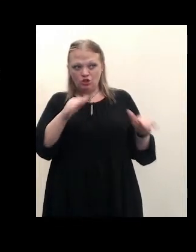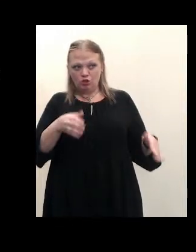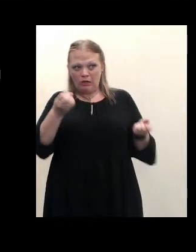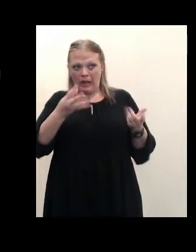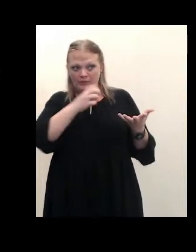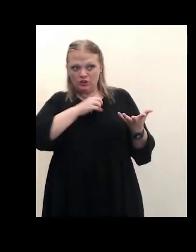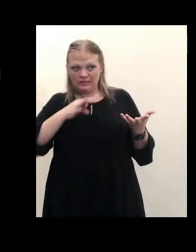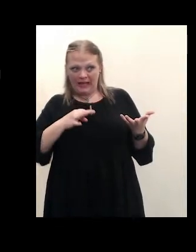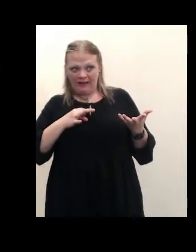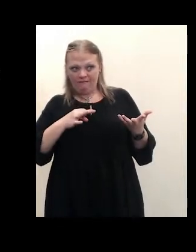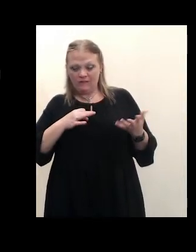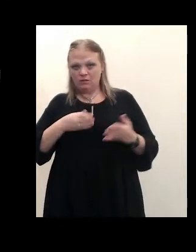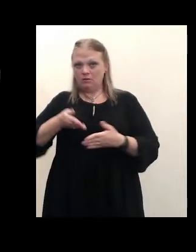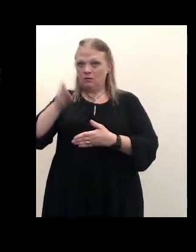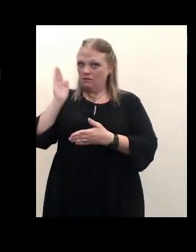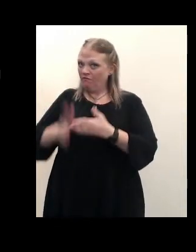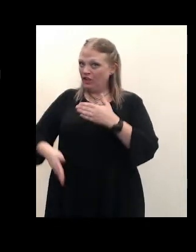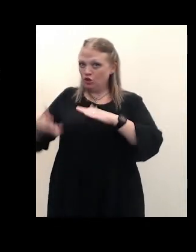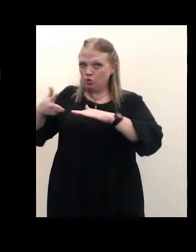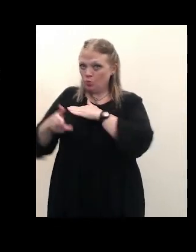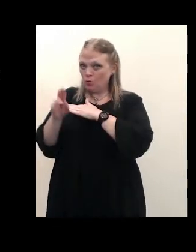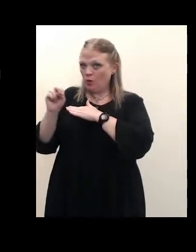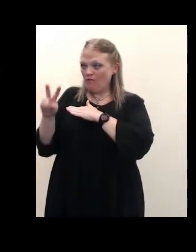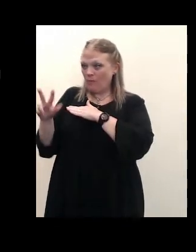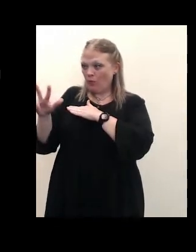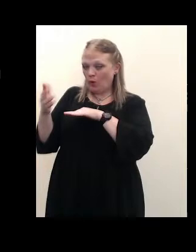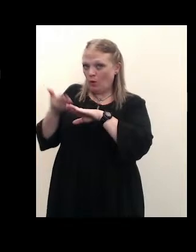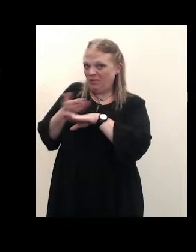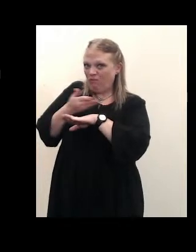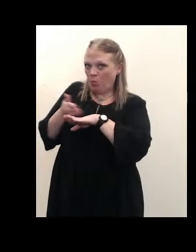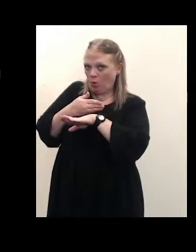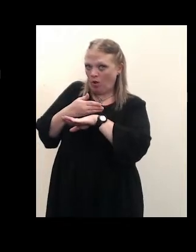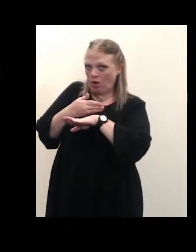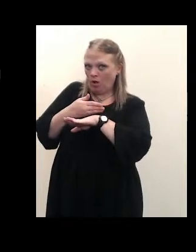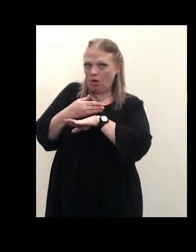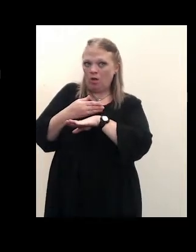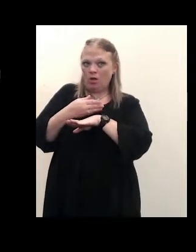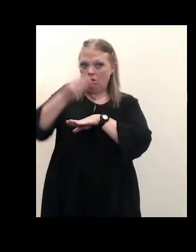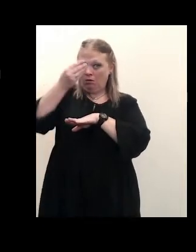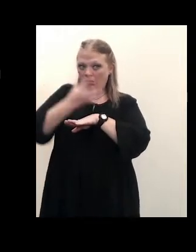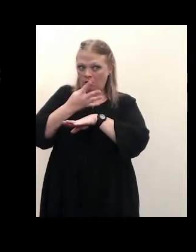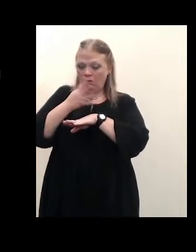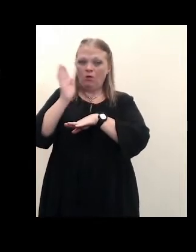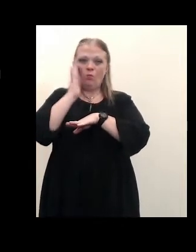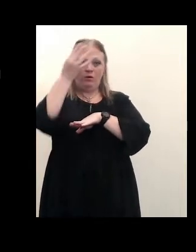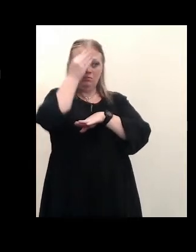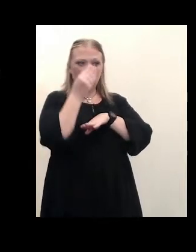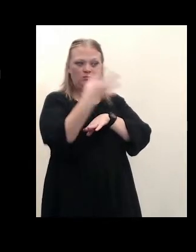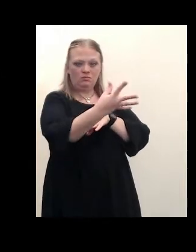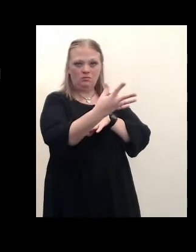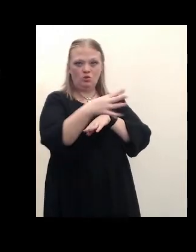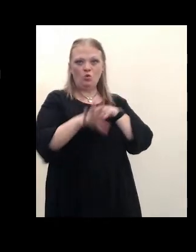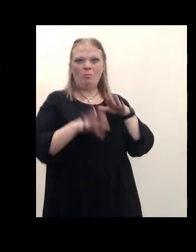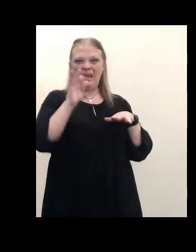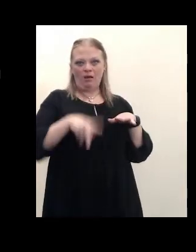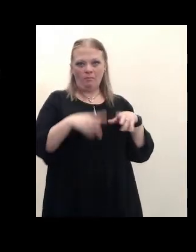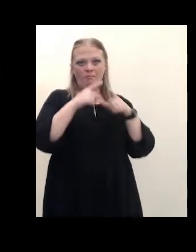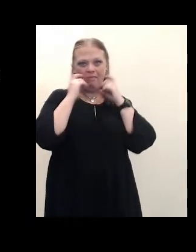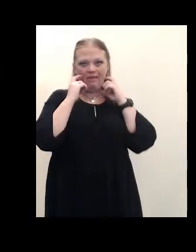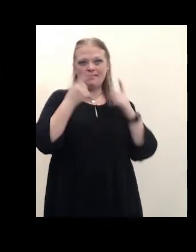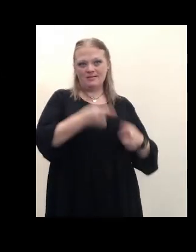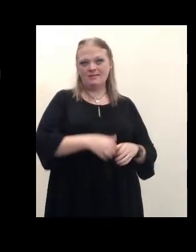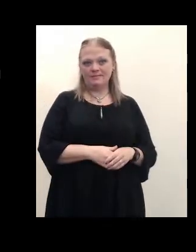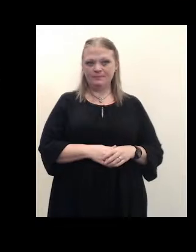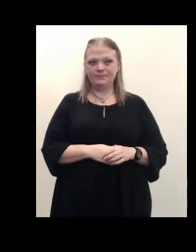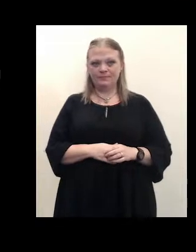will contact and let us know how to contact them, and we will contact them and let them know how they can pick up the masks. So I'm going to